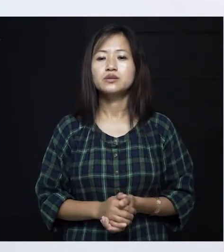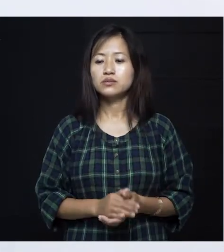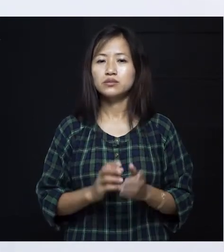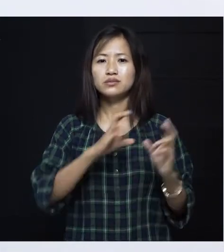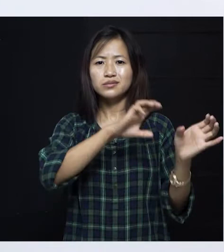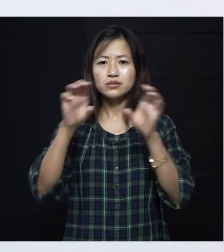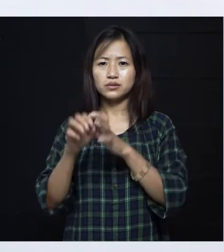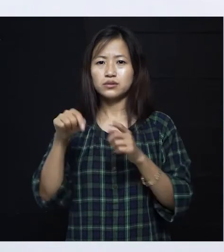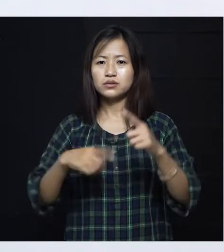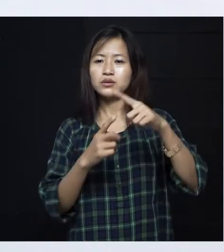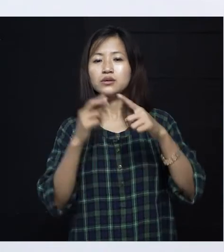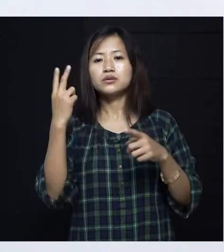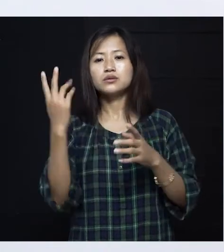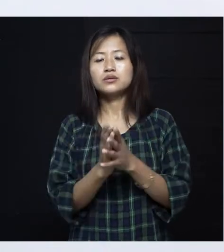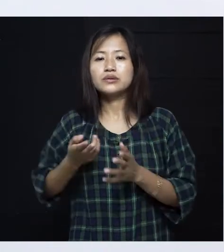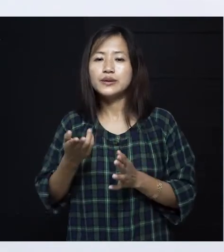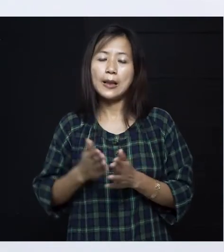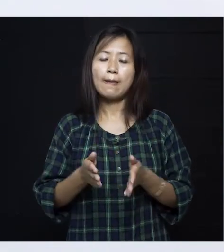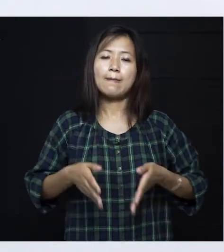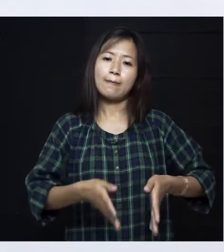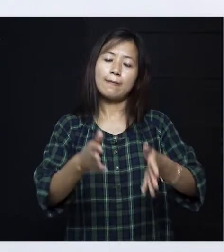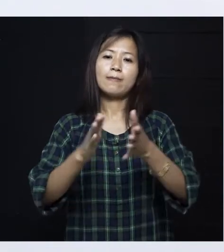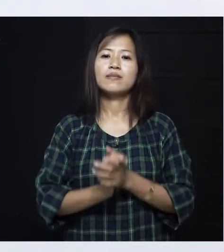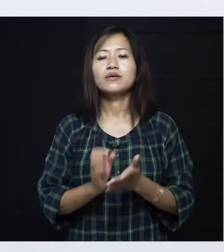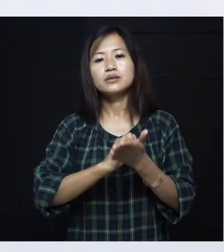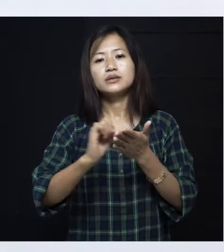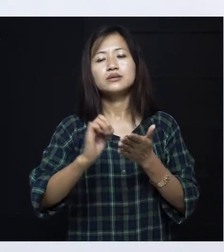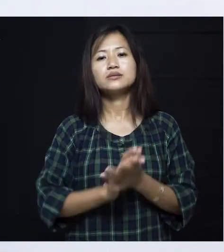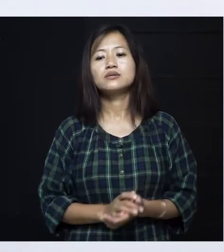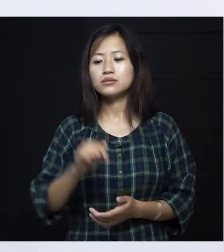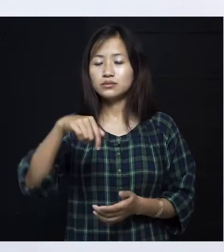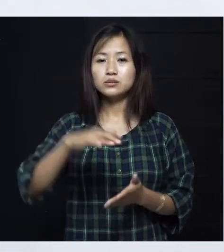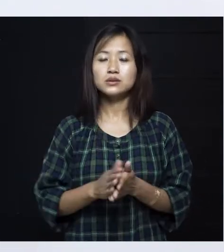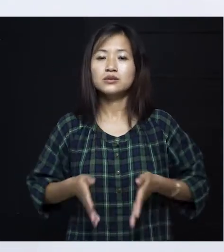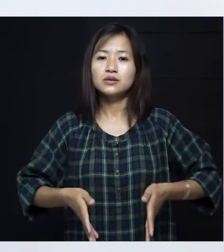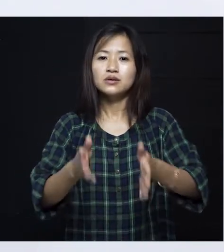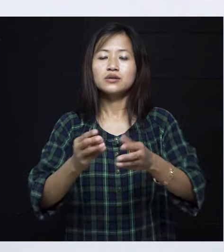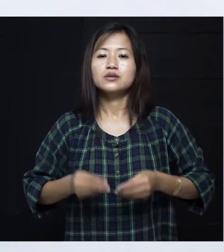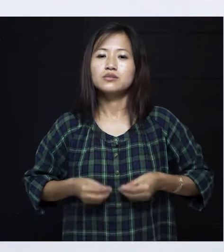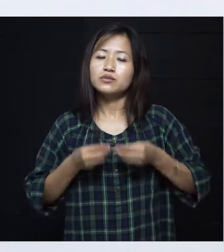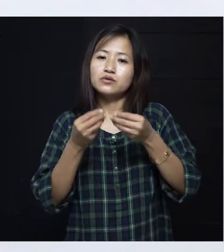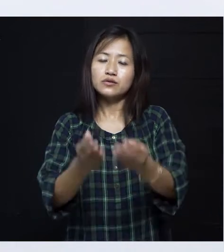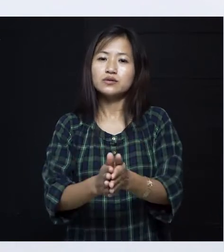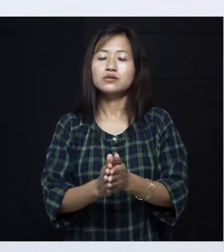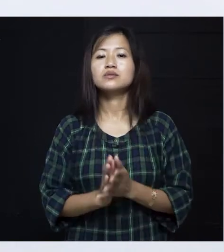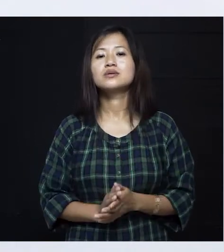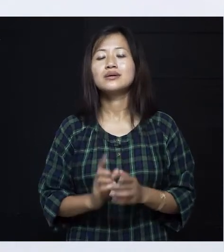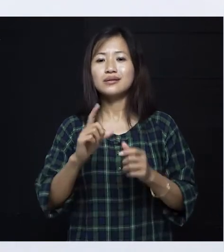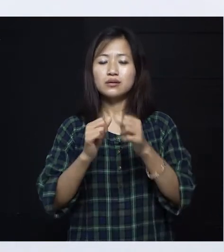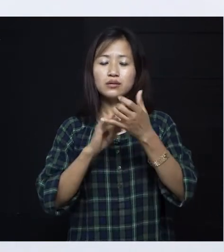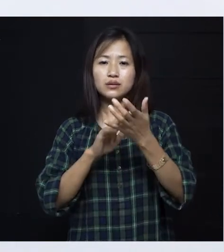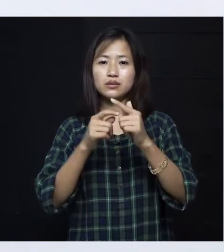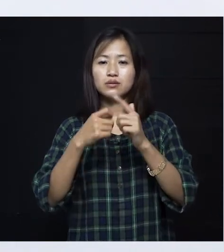this transport of road? Okay, so here in your textbook it has written that this road, it provides a link